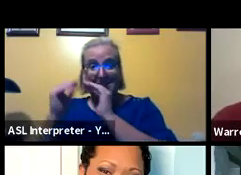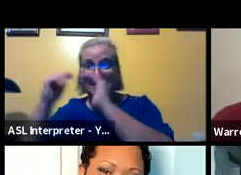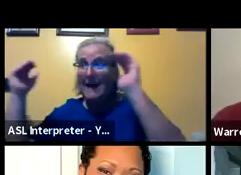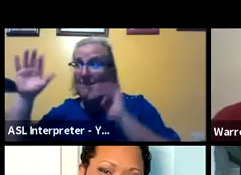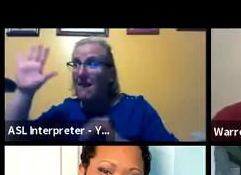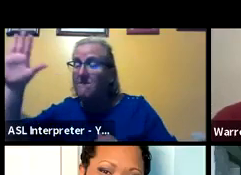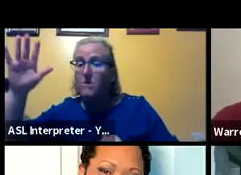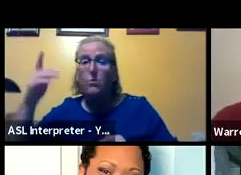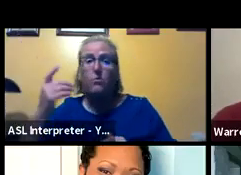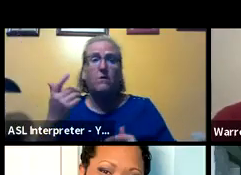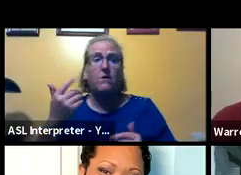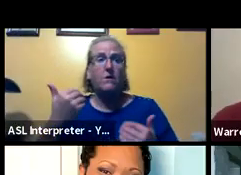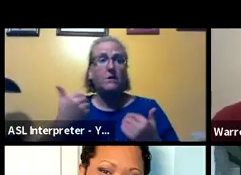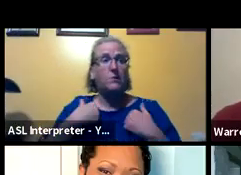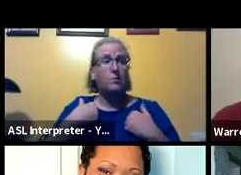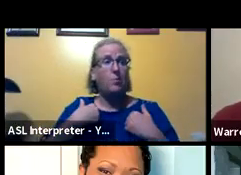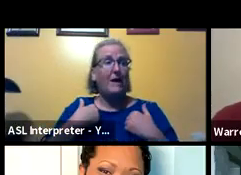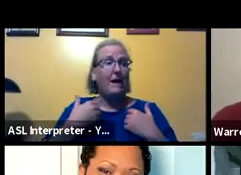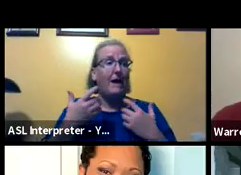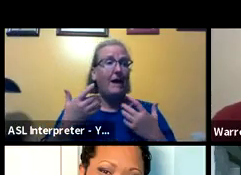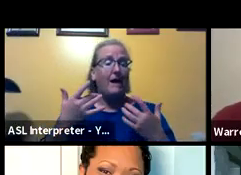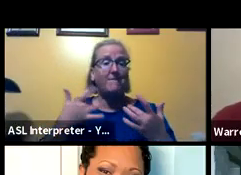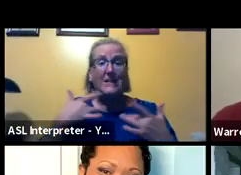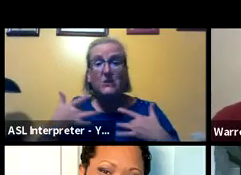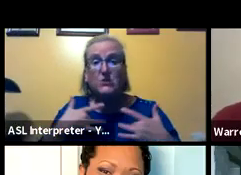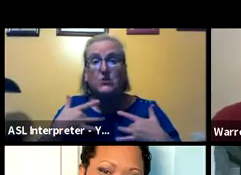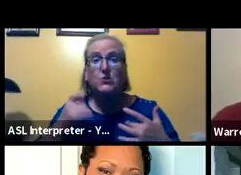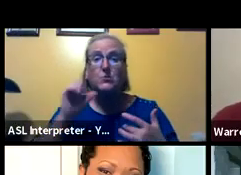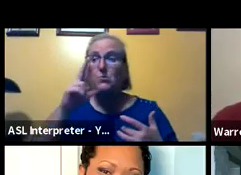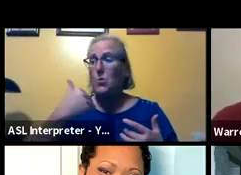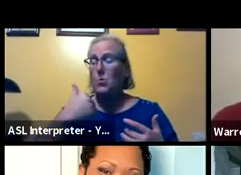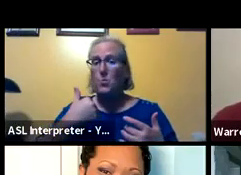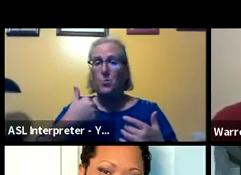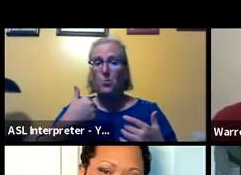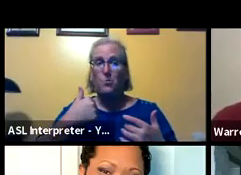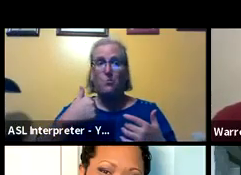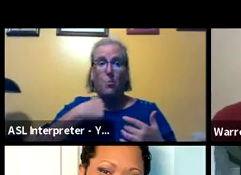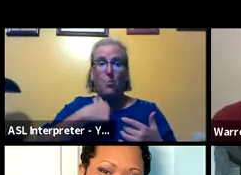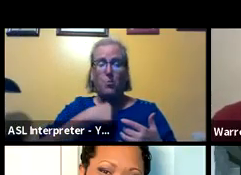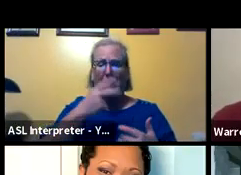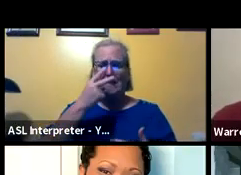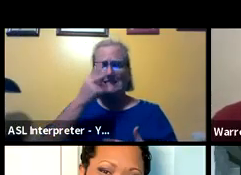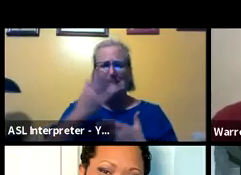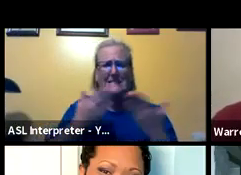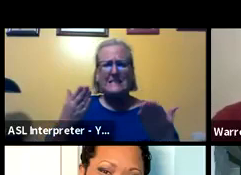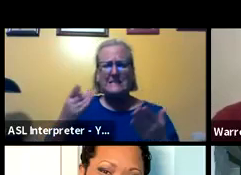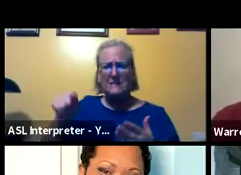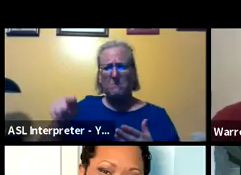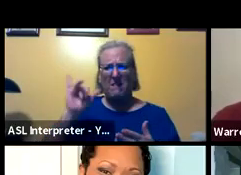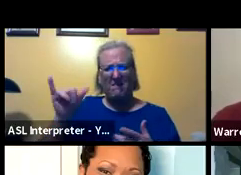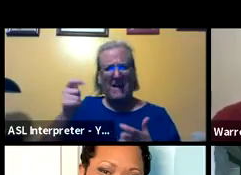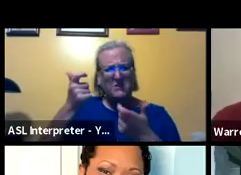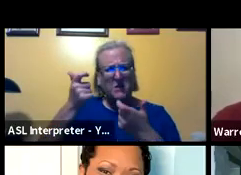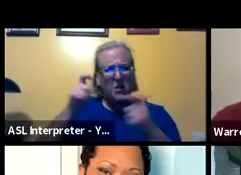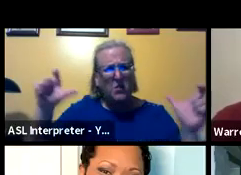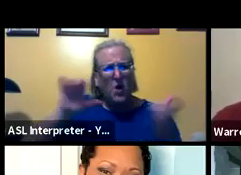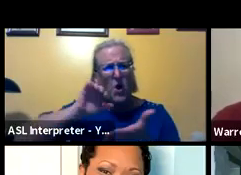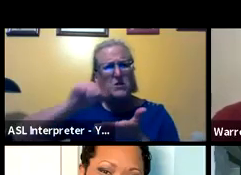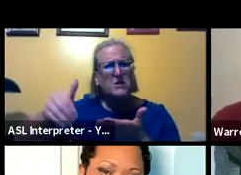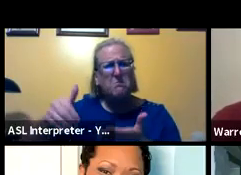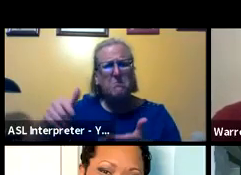there concerns? So we bring questions when we see something that seems unusually large in a